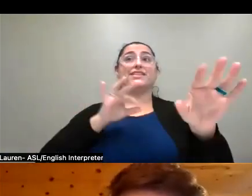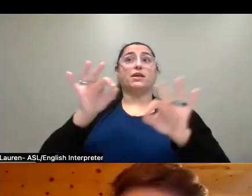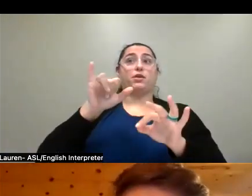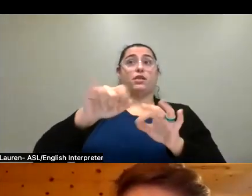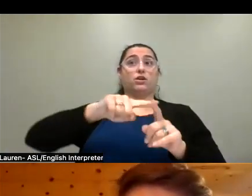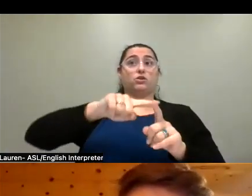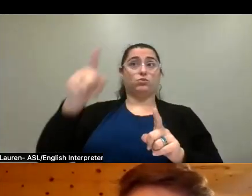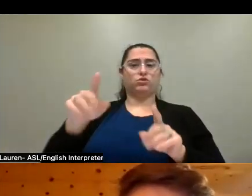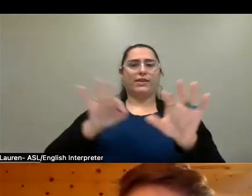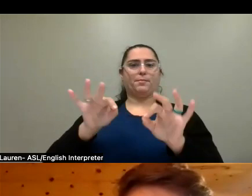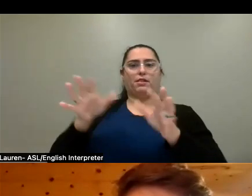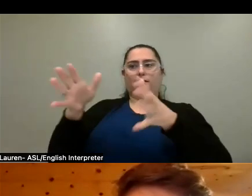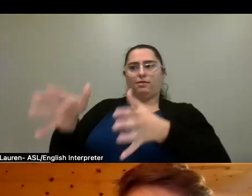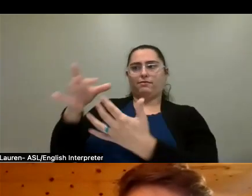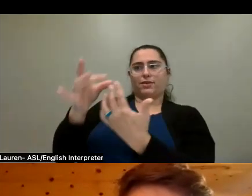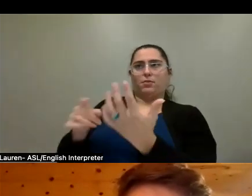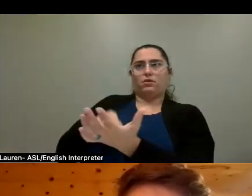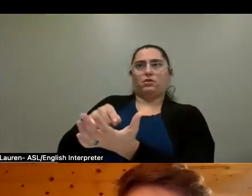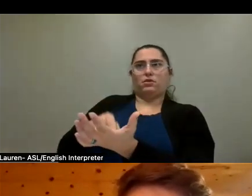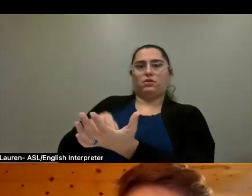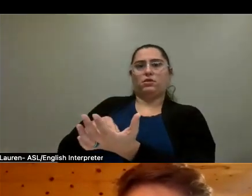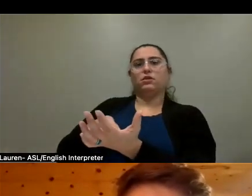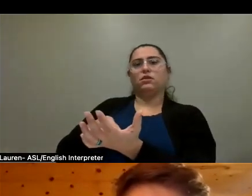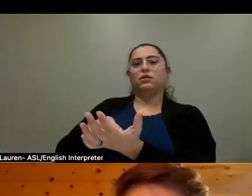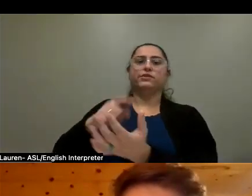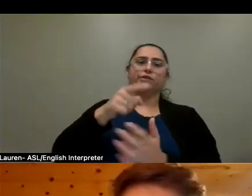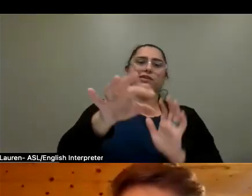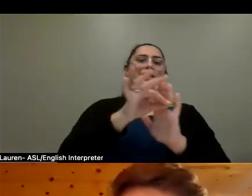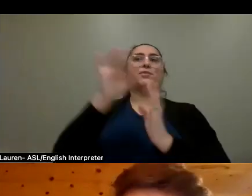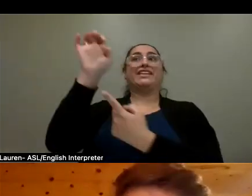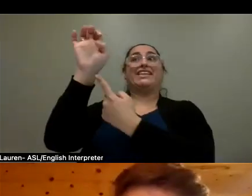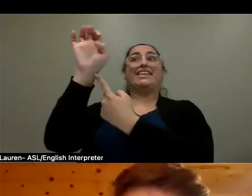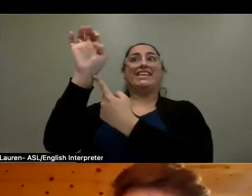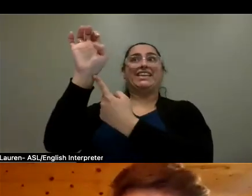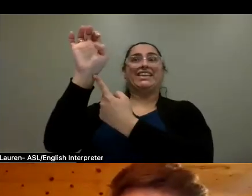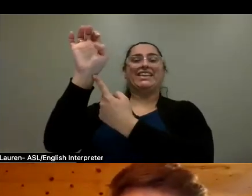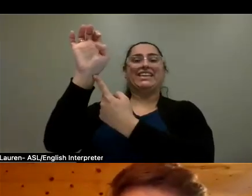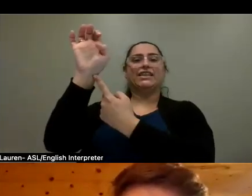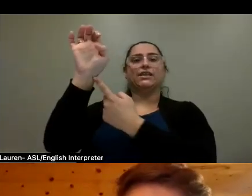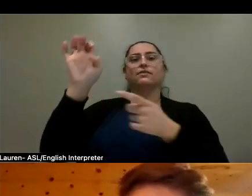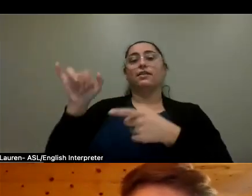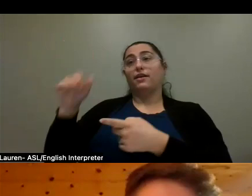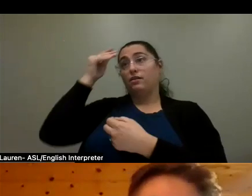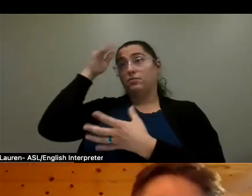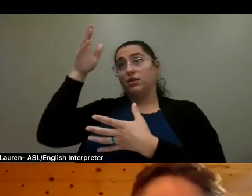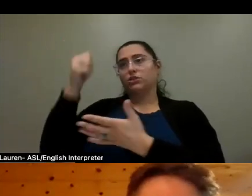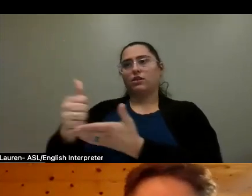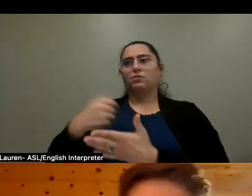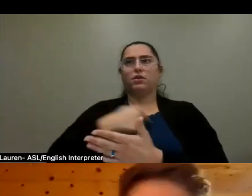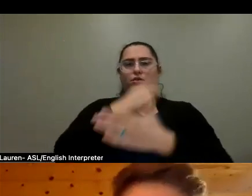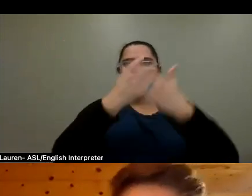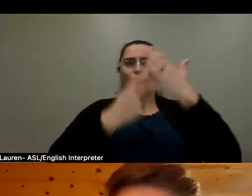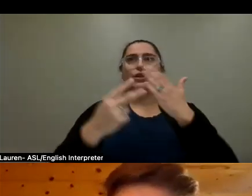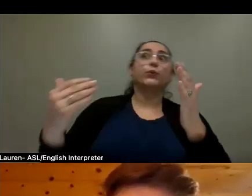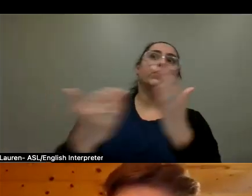get a sample. So in this case, it's sampling E, and then using this information, we predict again a new